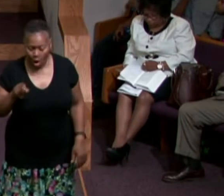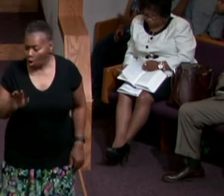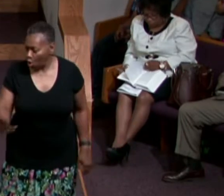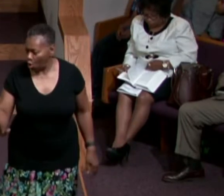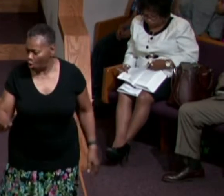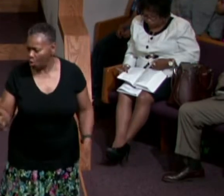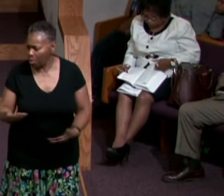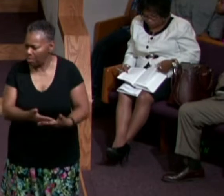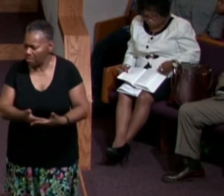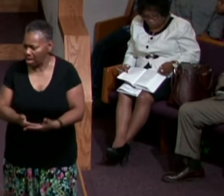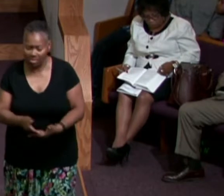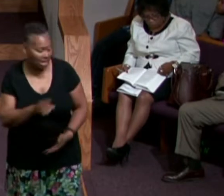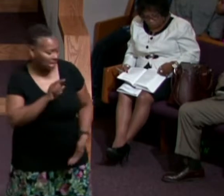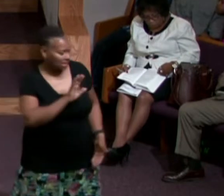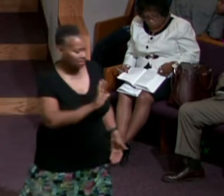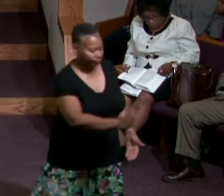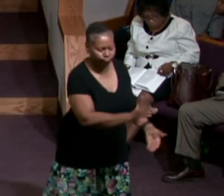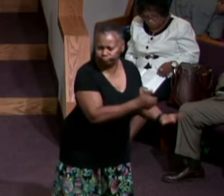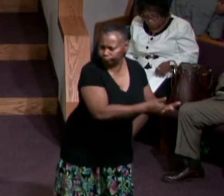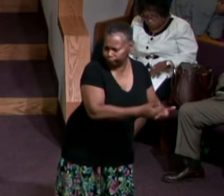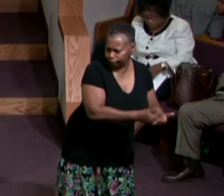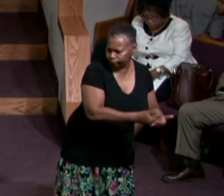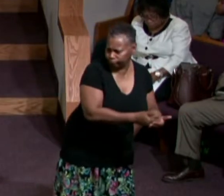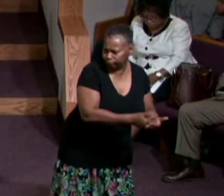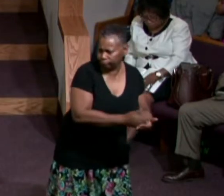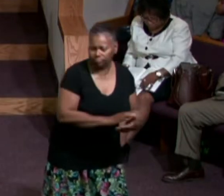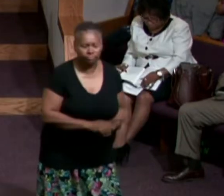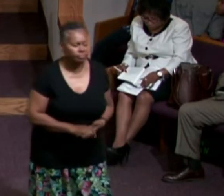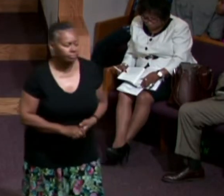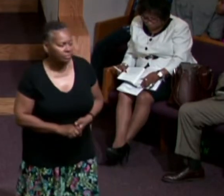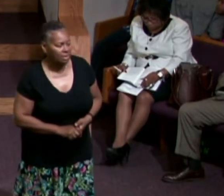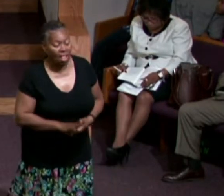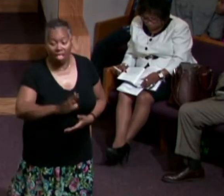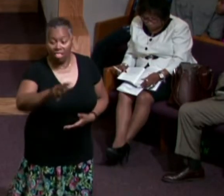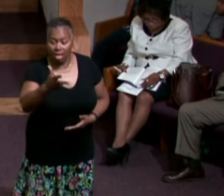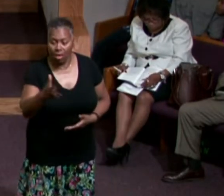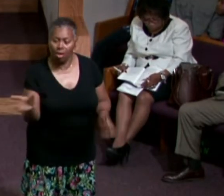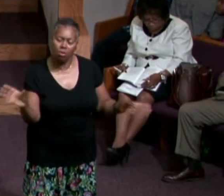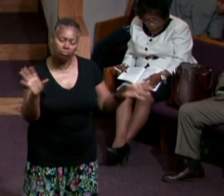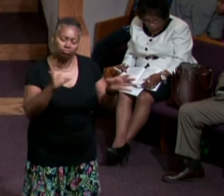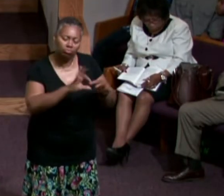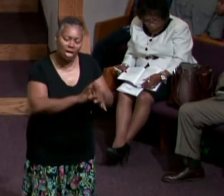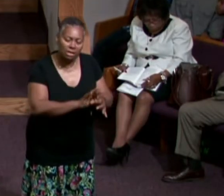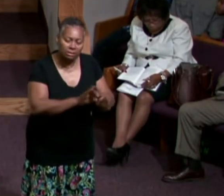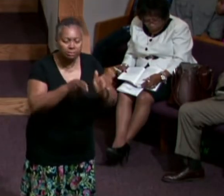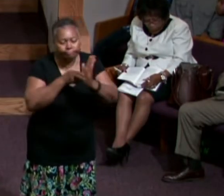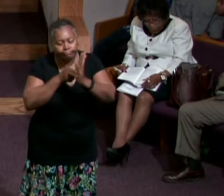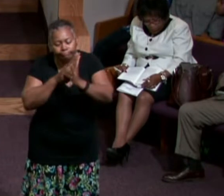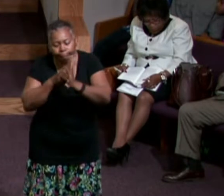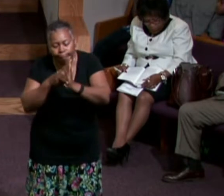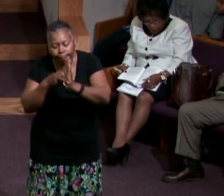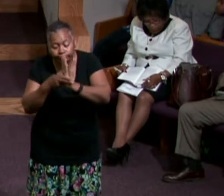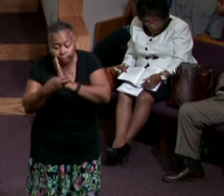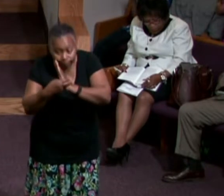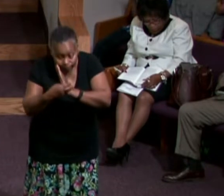Another, she was in a marriage or committed relationship and stepped out, got caught up, as Usher